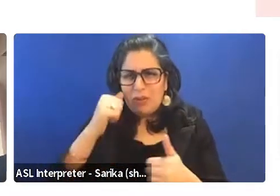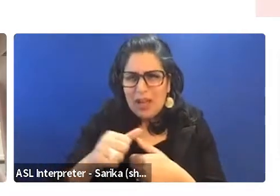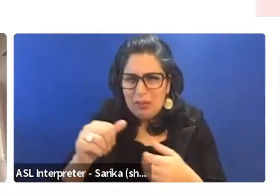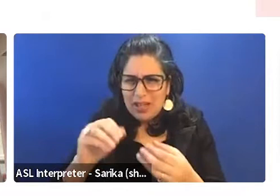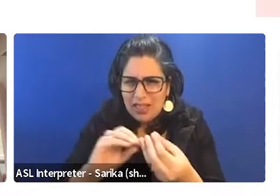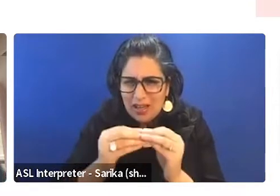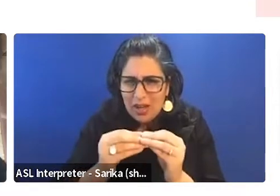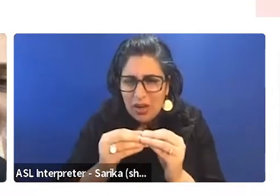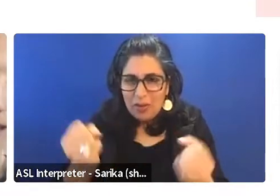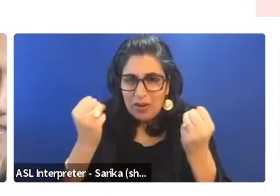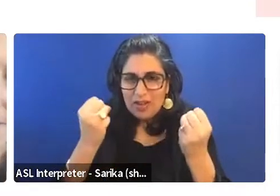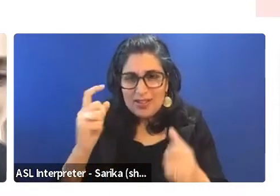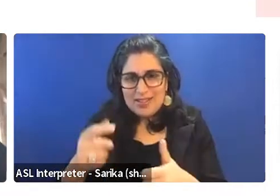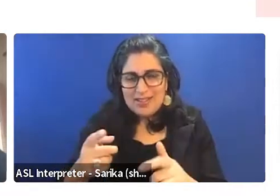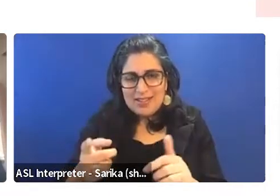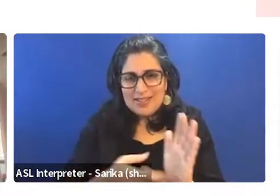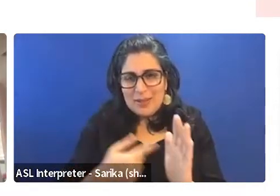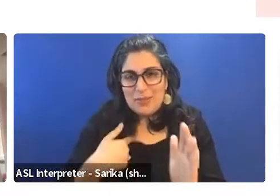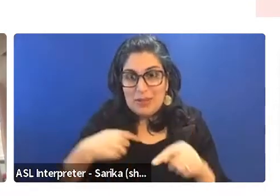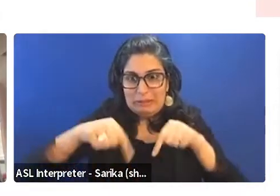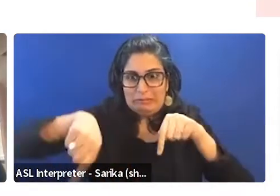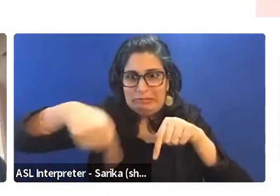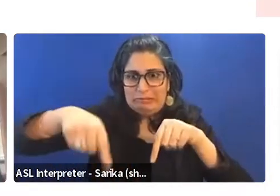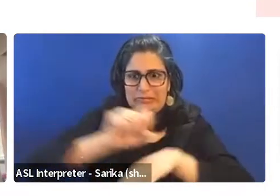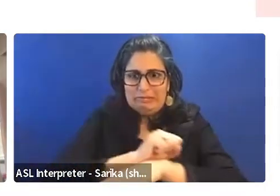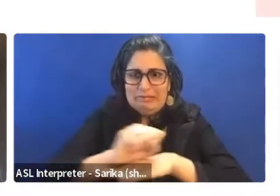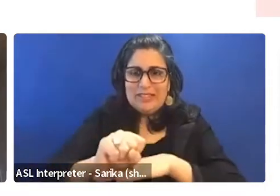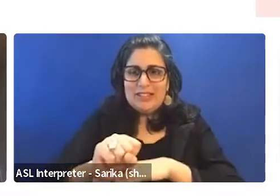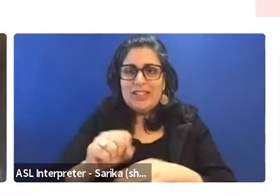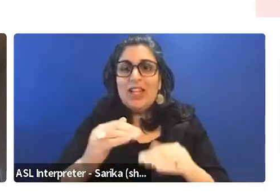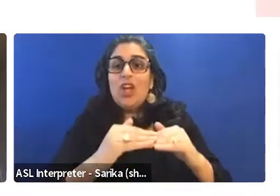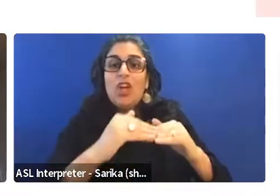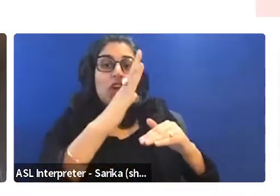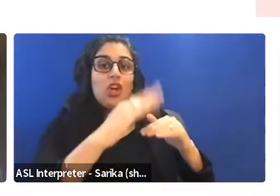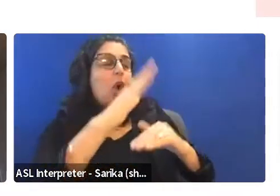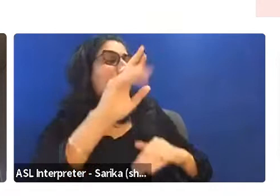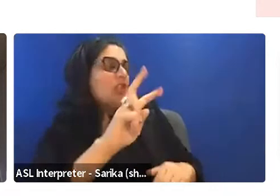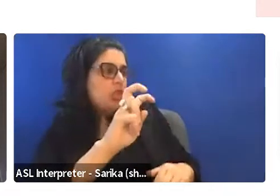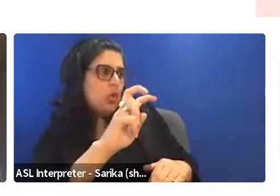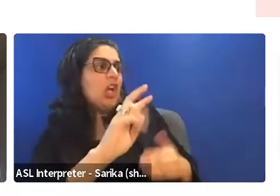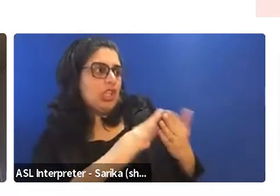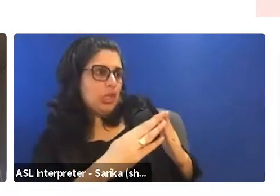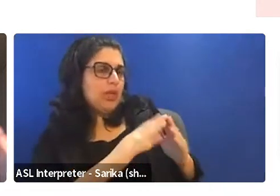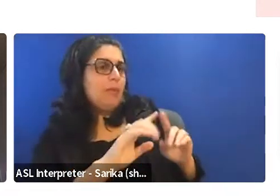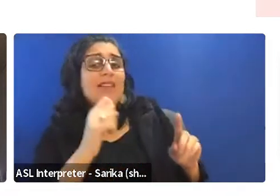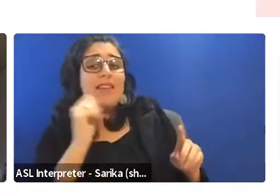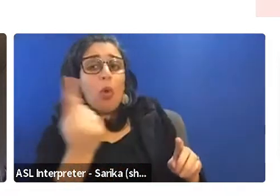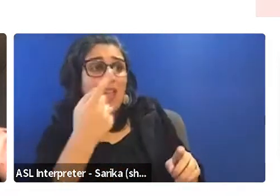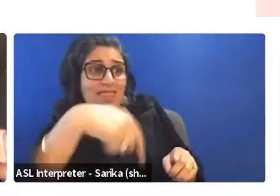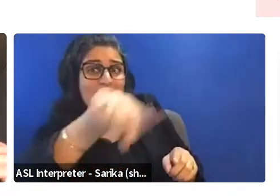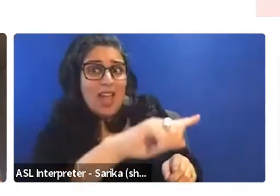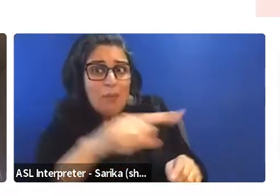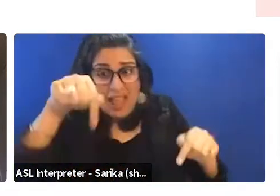number. Oftentimes I get nervous on stage. It's 400. It's over 200 communities, but it's not only them. Like